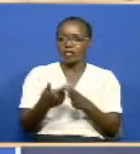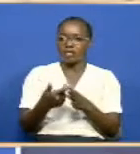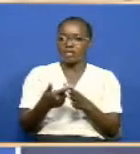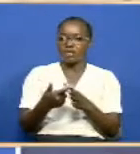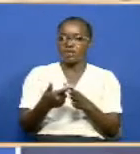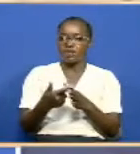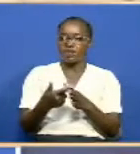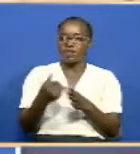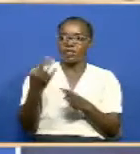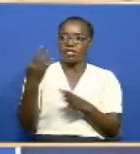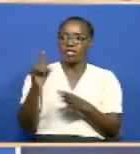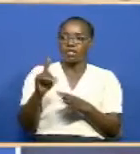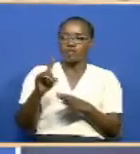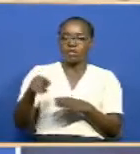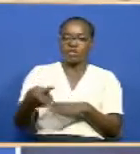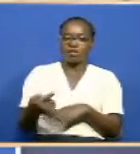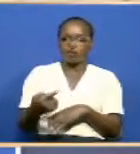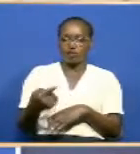got